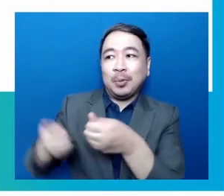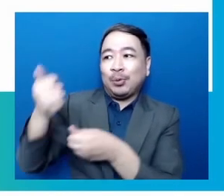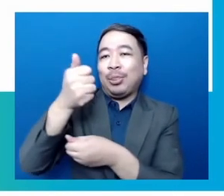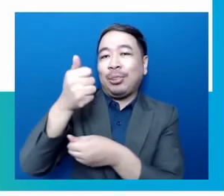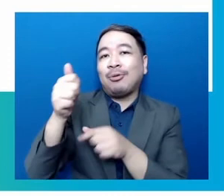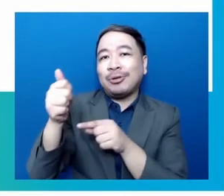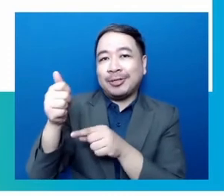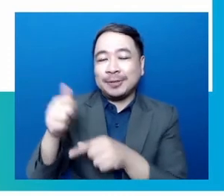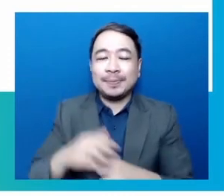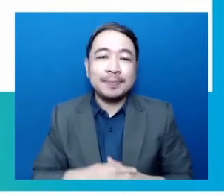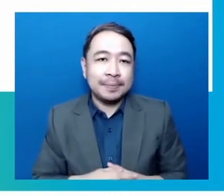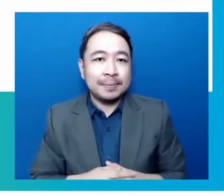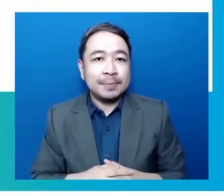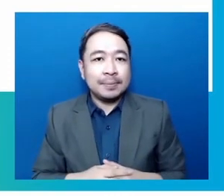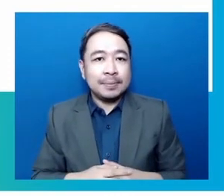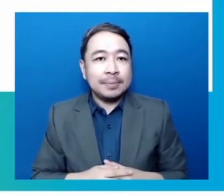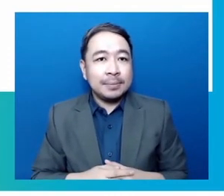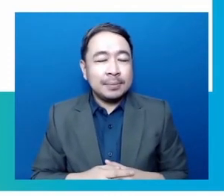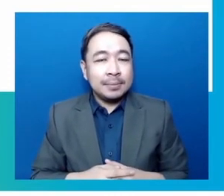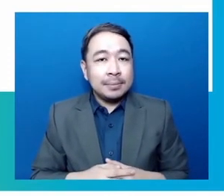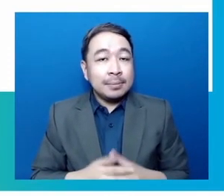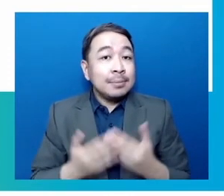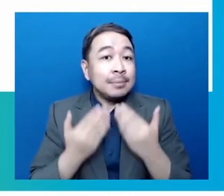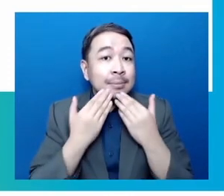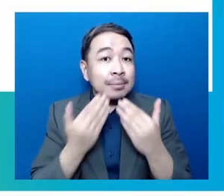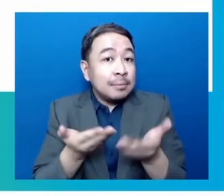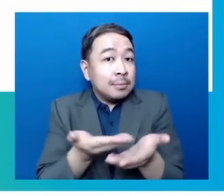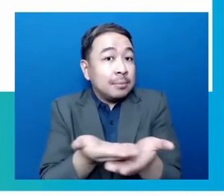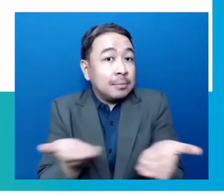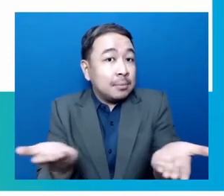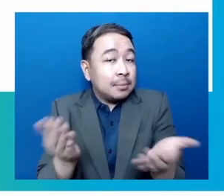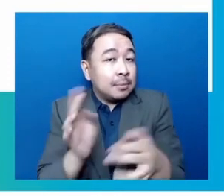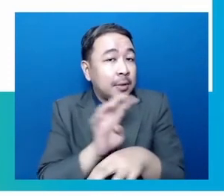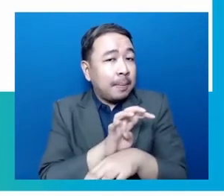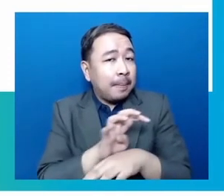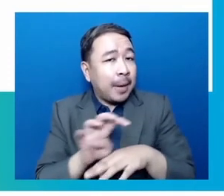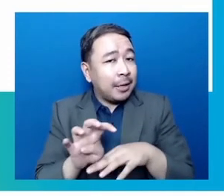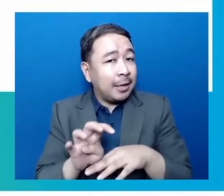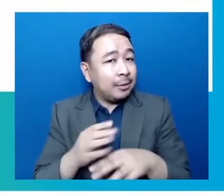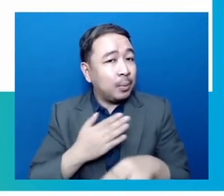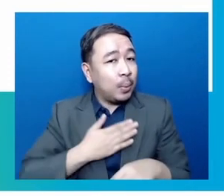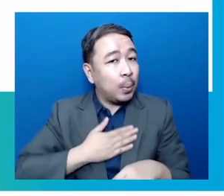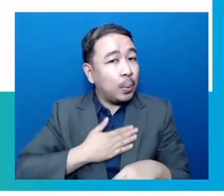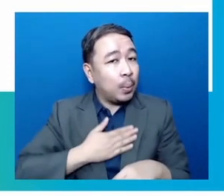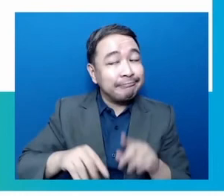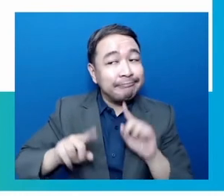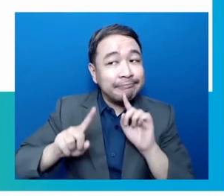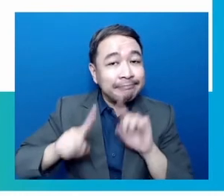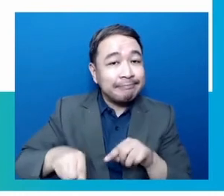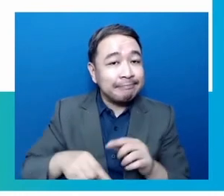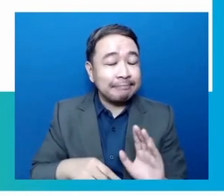Thank you. Is there anyone else on the panel who'd like to respond to that question? If so, raise your hand.